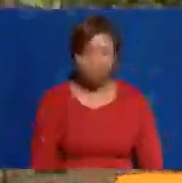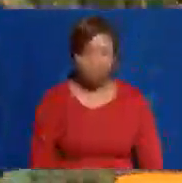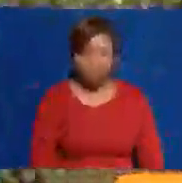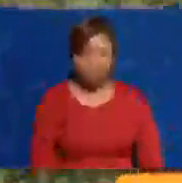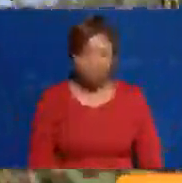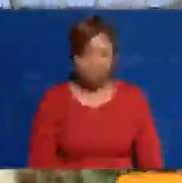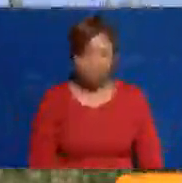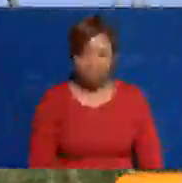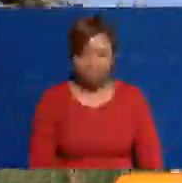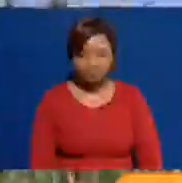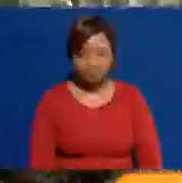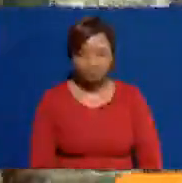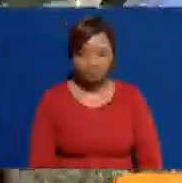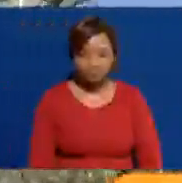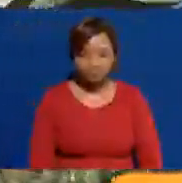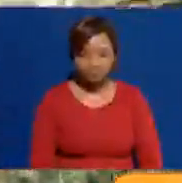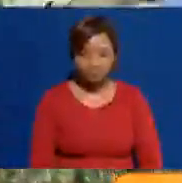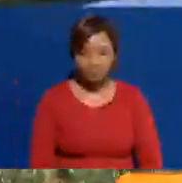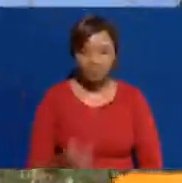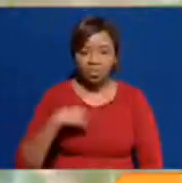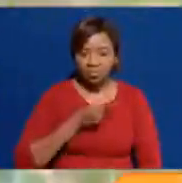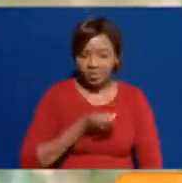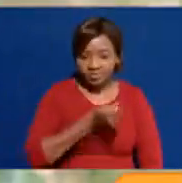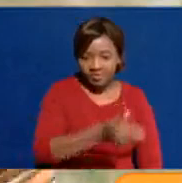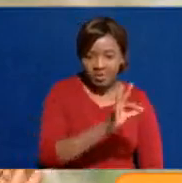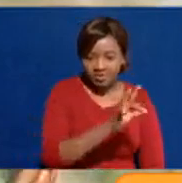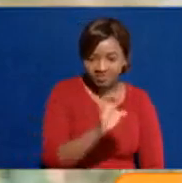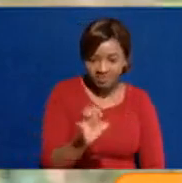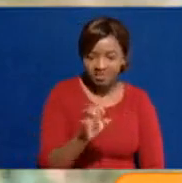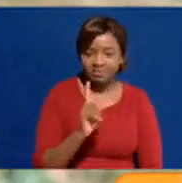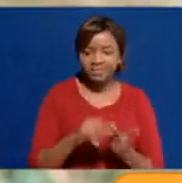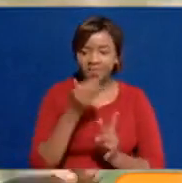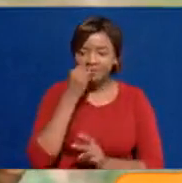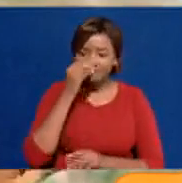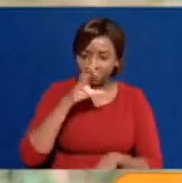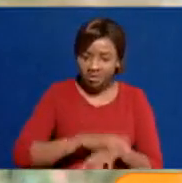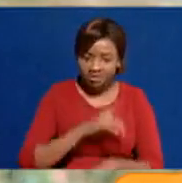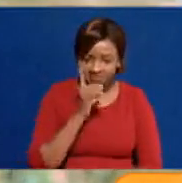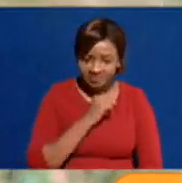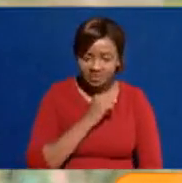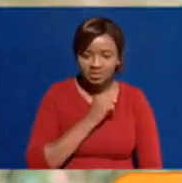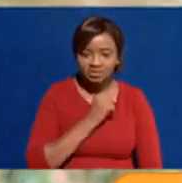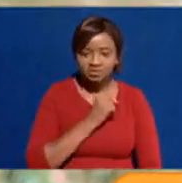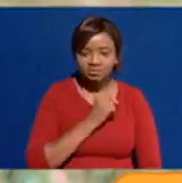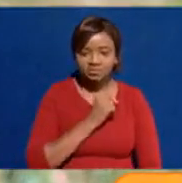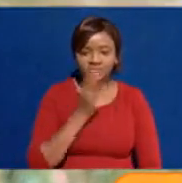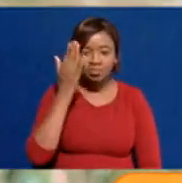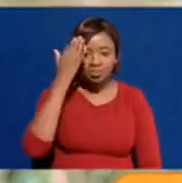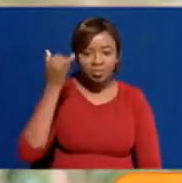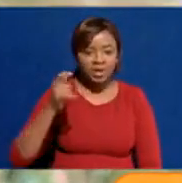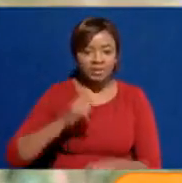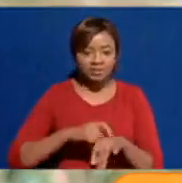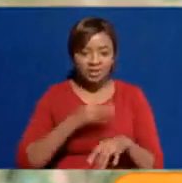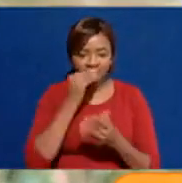So tulipata tuliweza kulipia watoto shule. Vyakula zimepatikana kwa hizi maboma. Sababu sasa